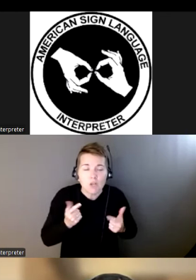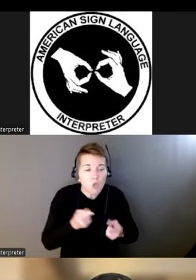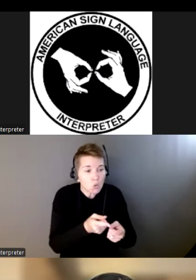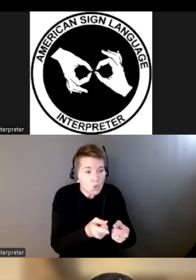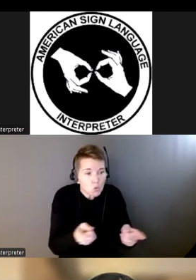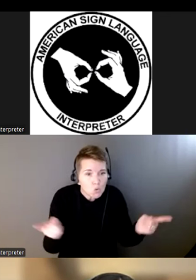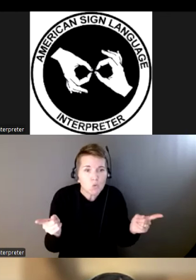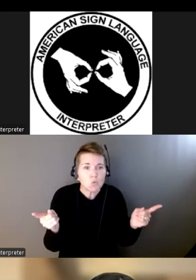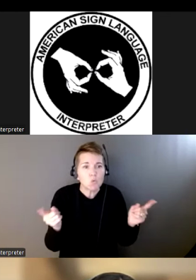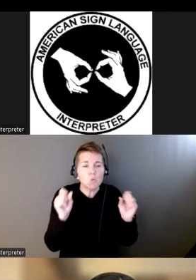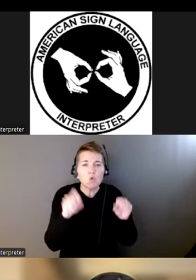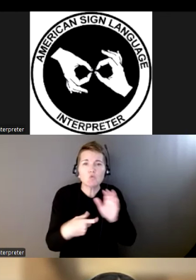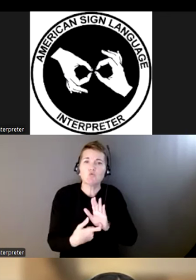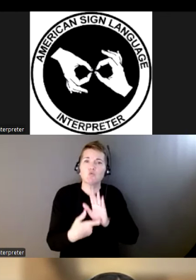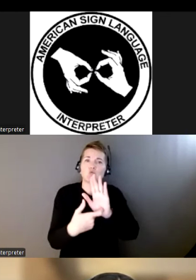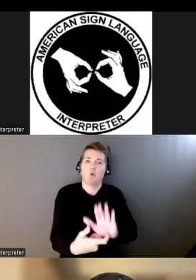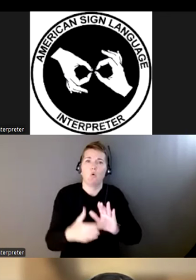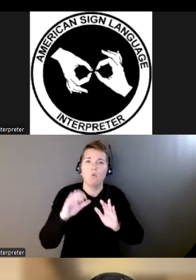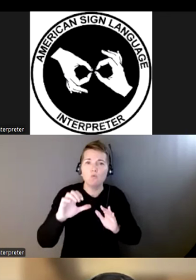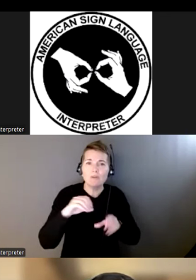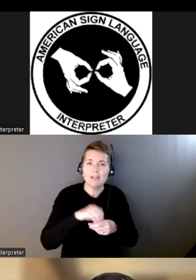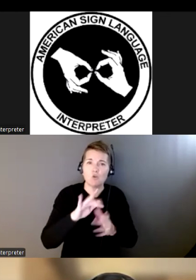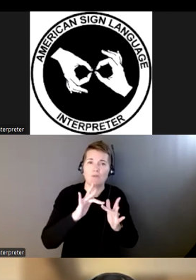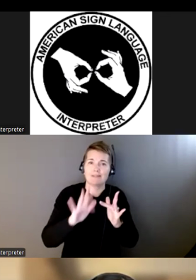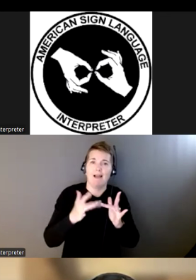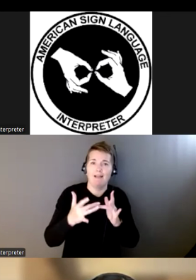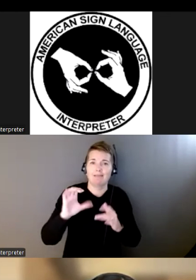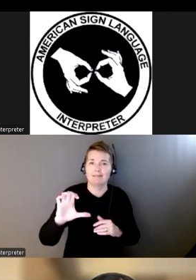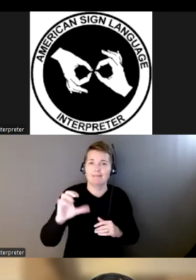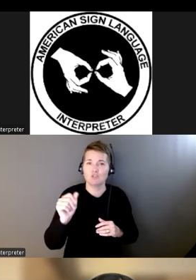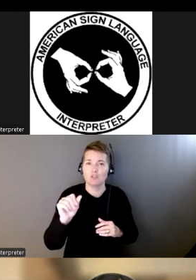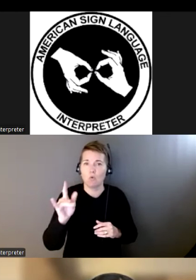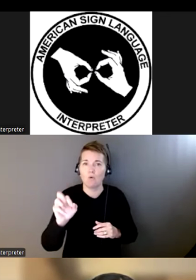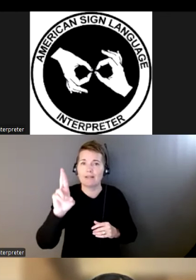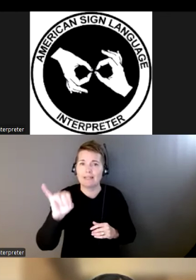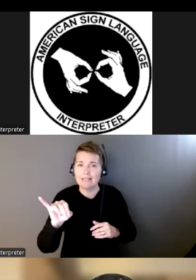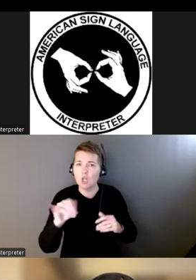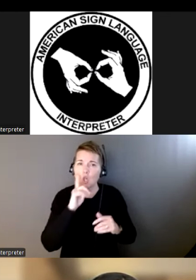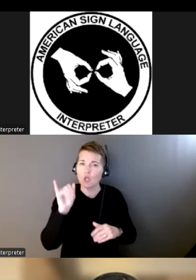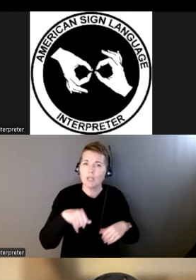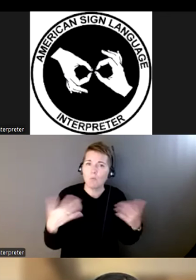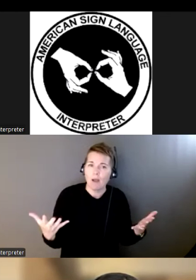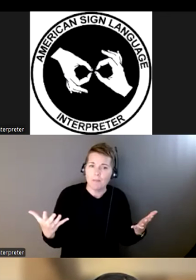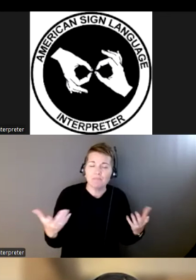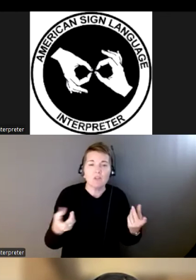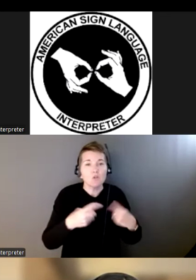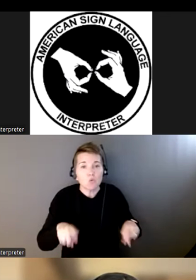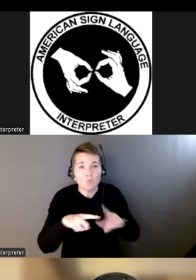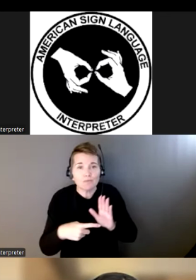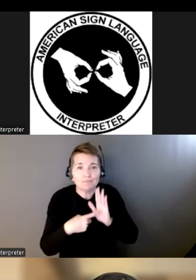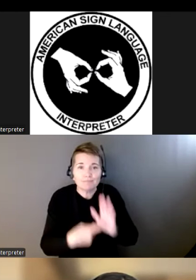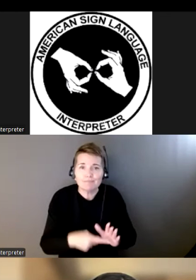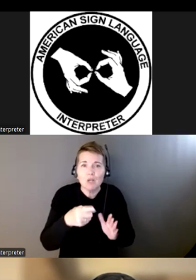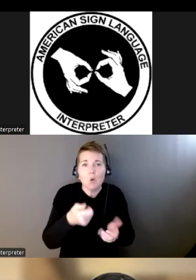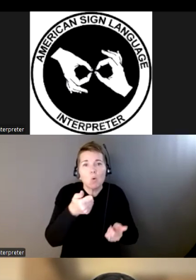own Chekori paintings to show to the world. Some of the prompts we asked included what possessions or objects do you